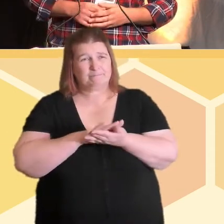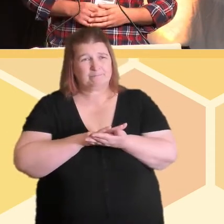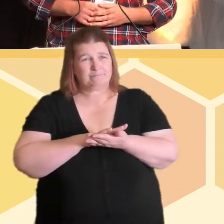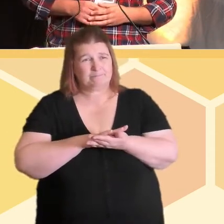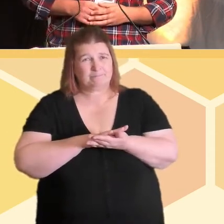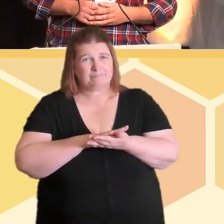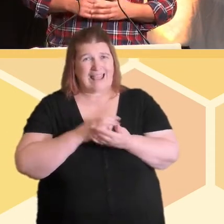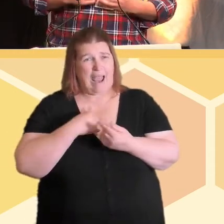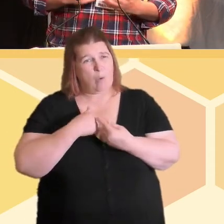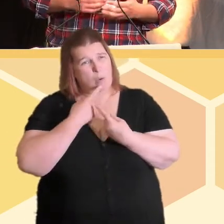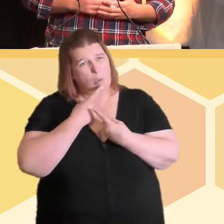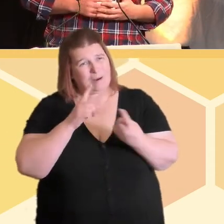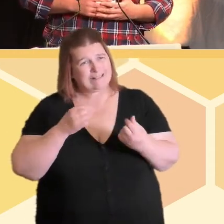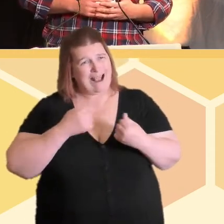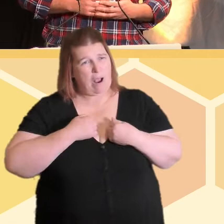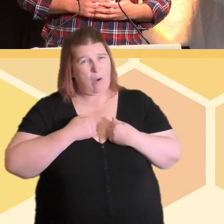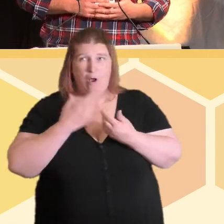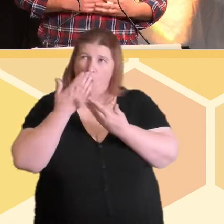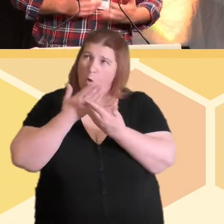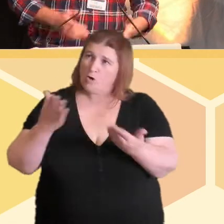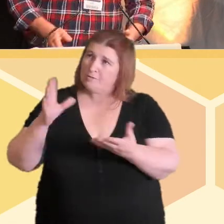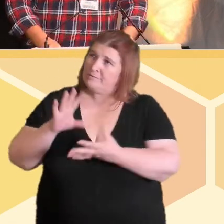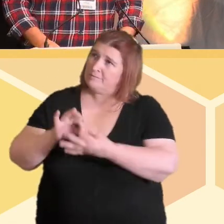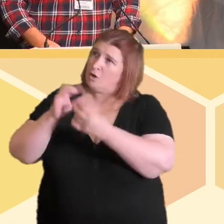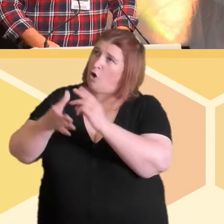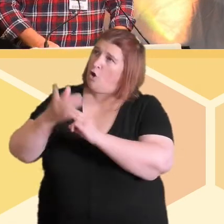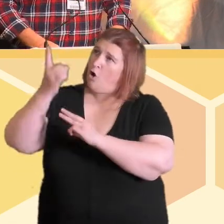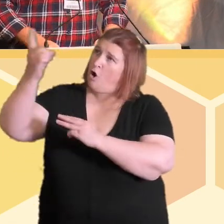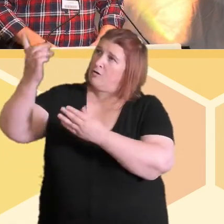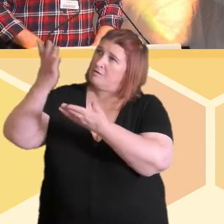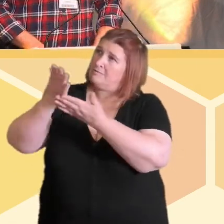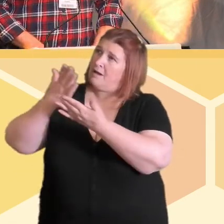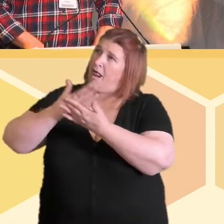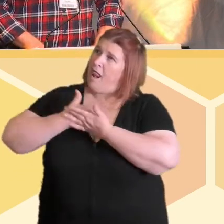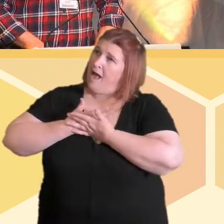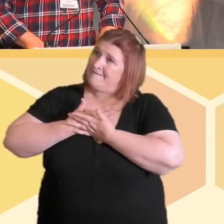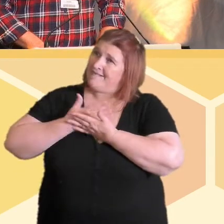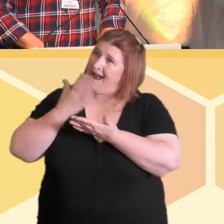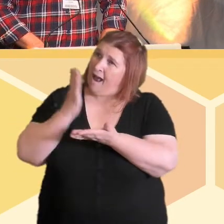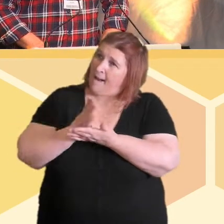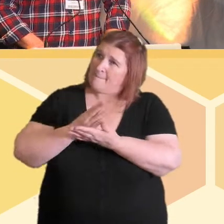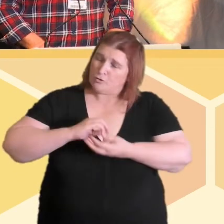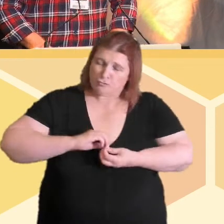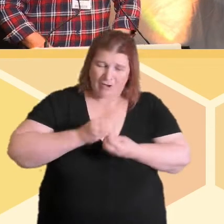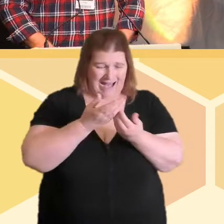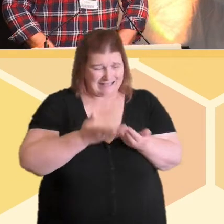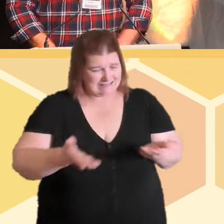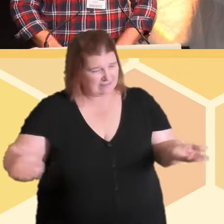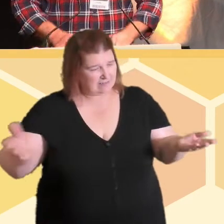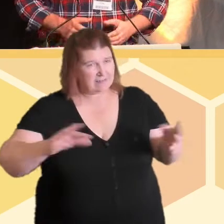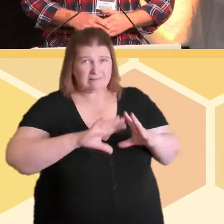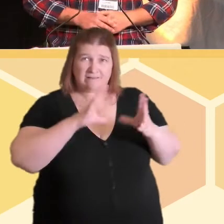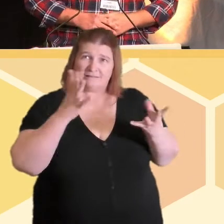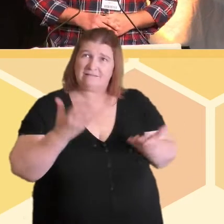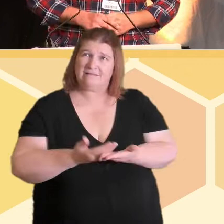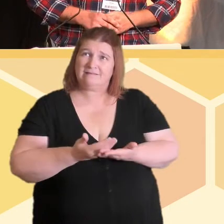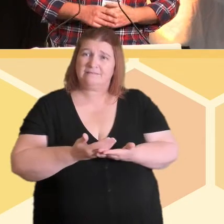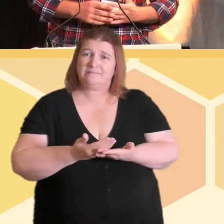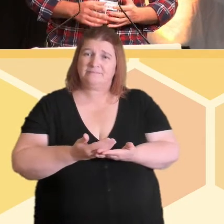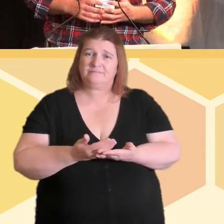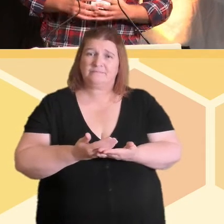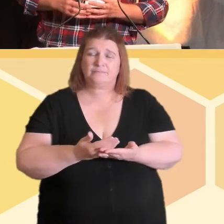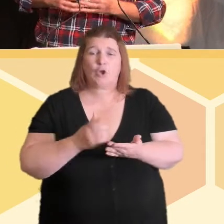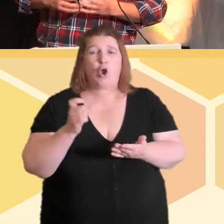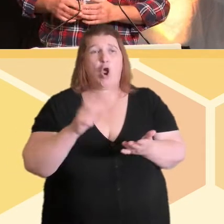our witness and our worship of a loving Creator God? Colossians 1